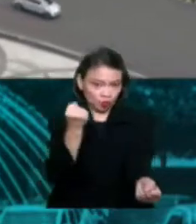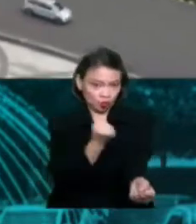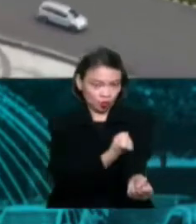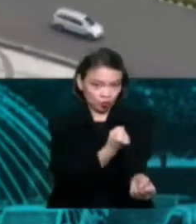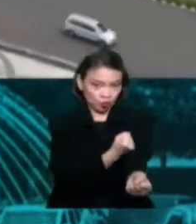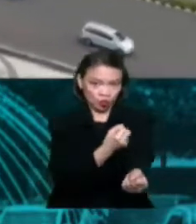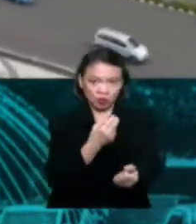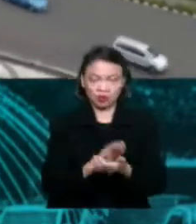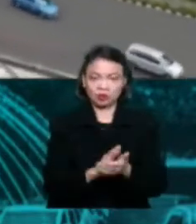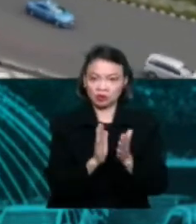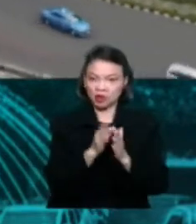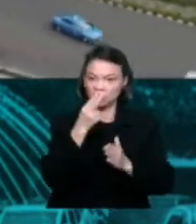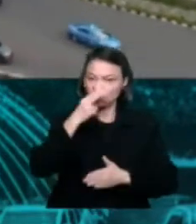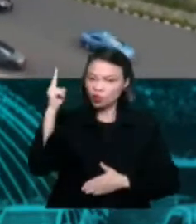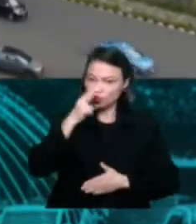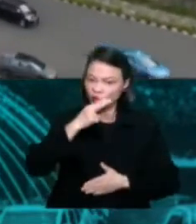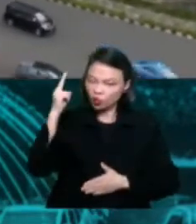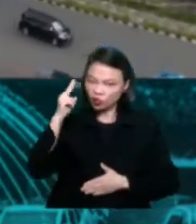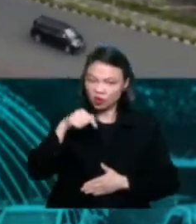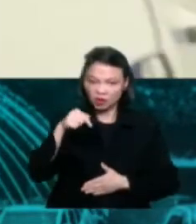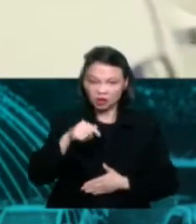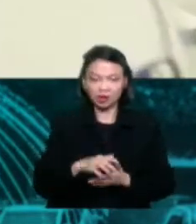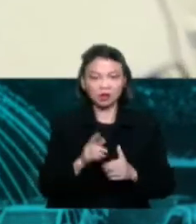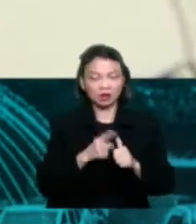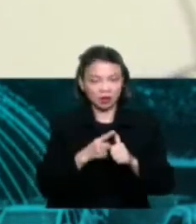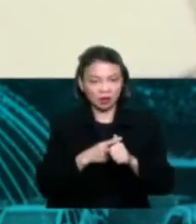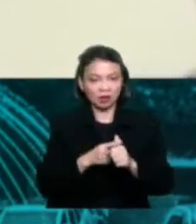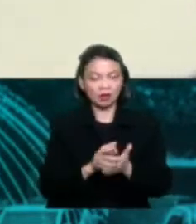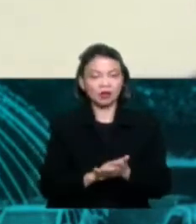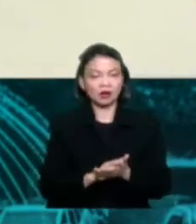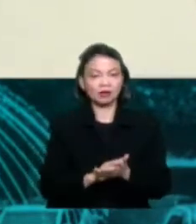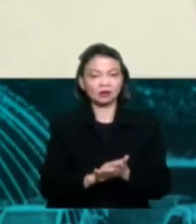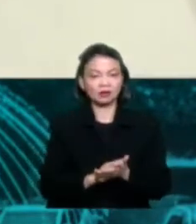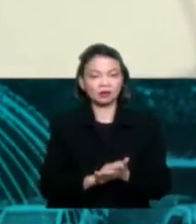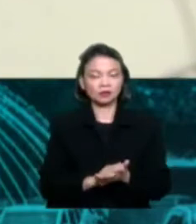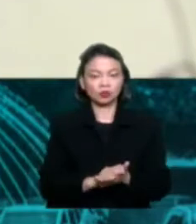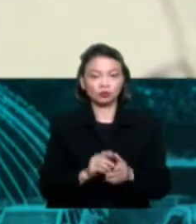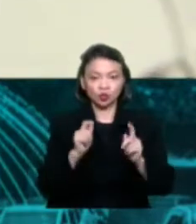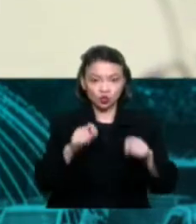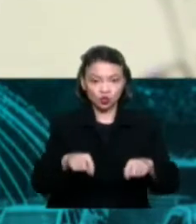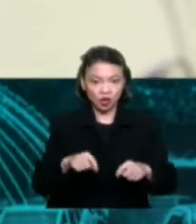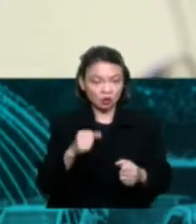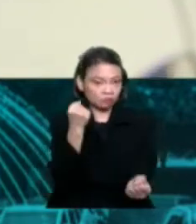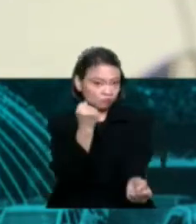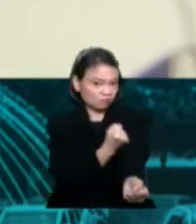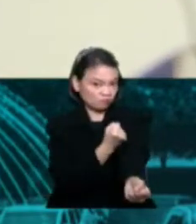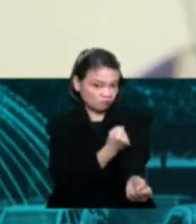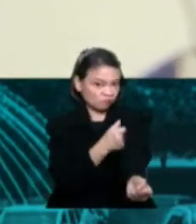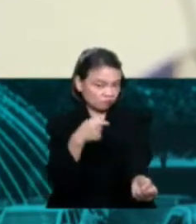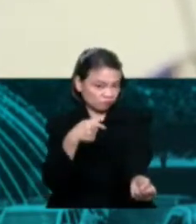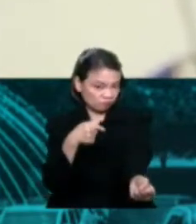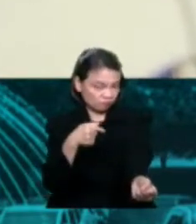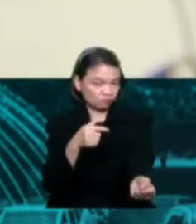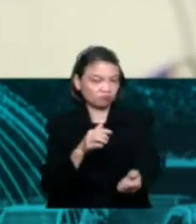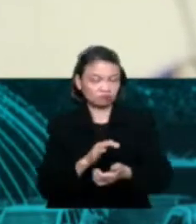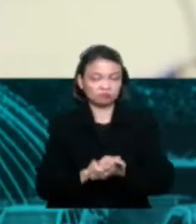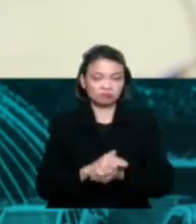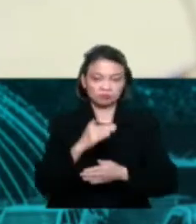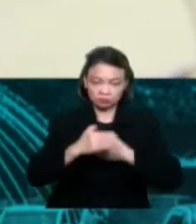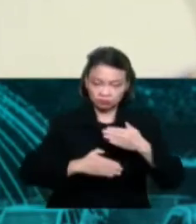others. And this is a weakness of Indonesia, and this is going to keep Indonesia or hold back Indonesia from growing into a totally